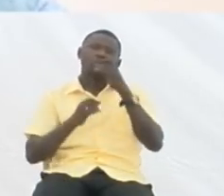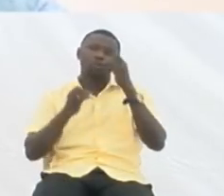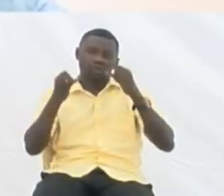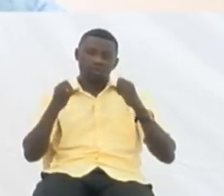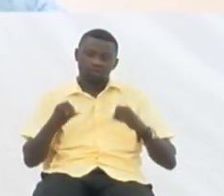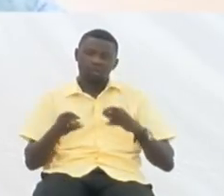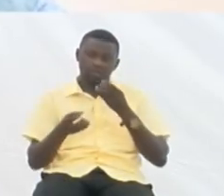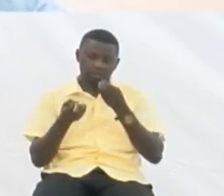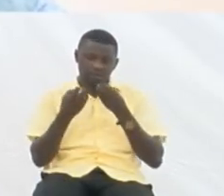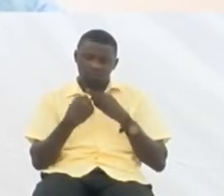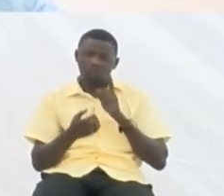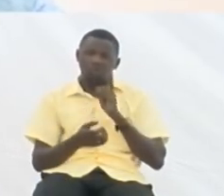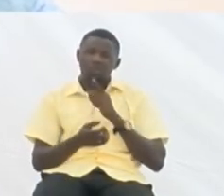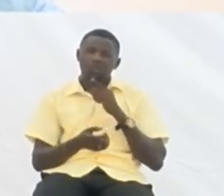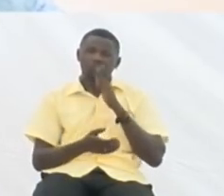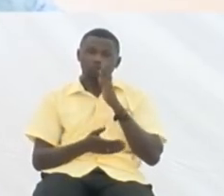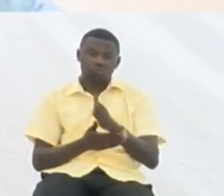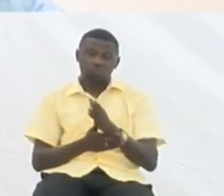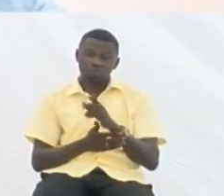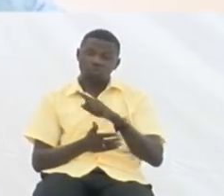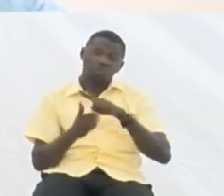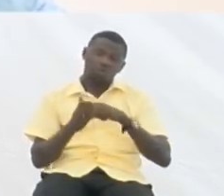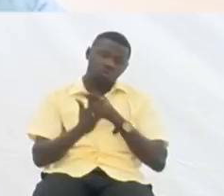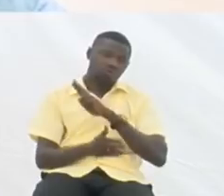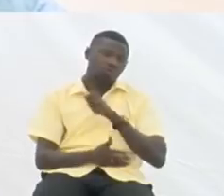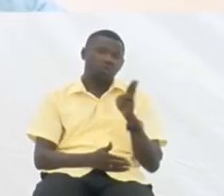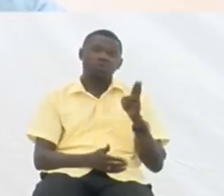is true or not.